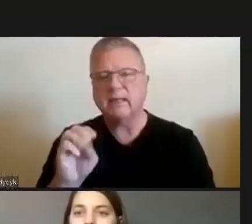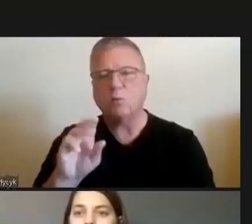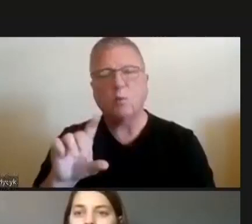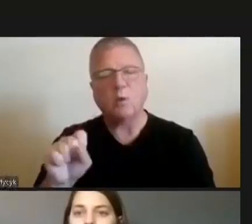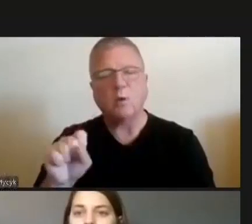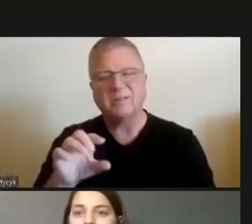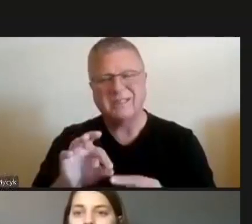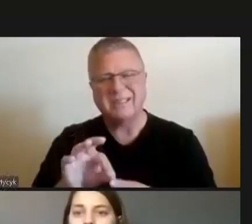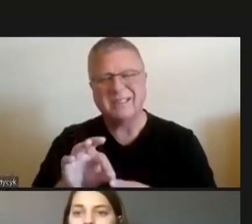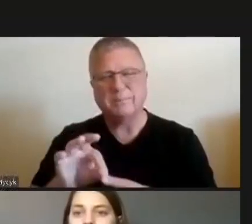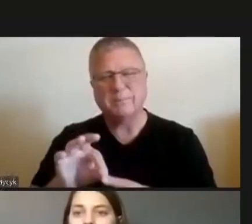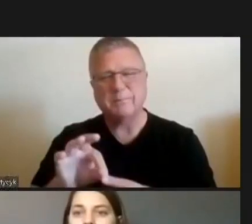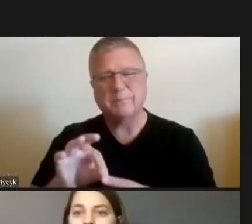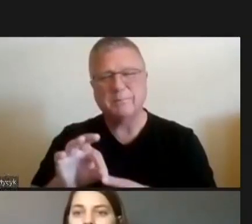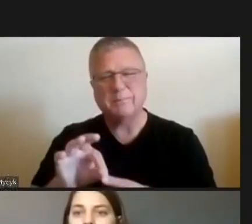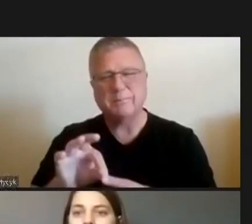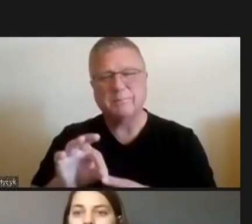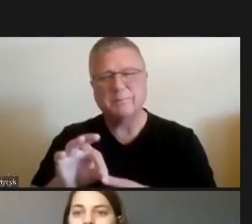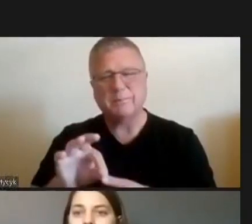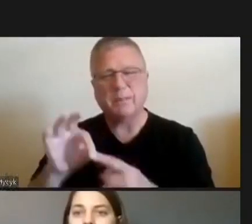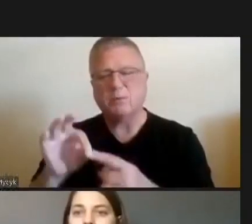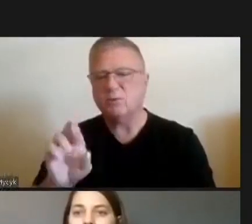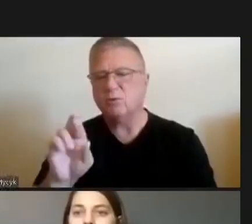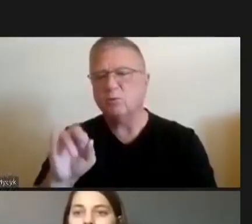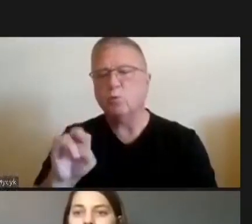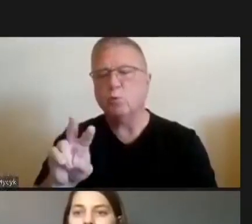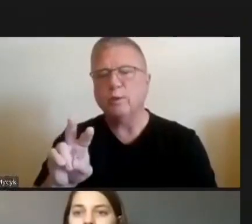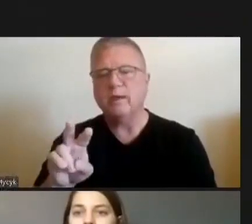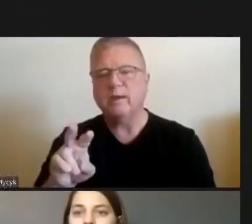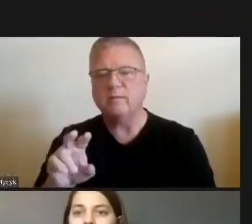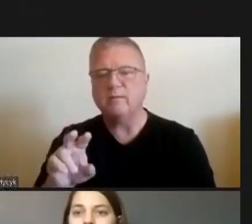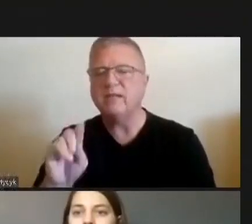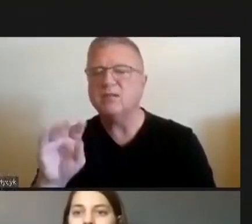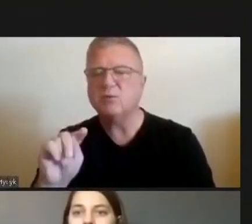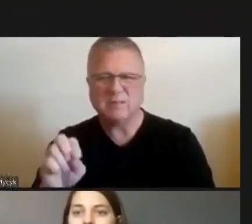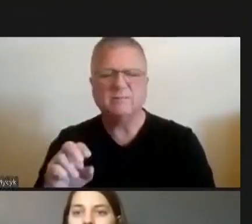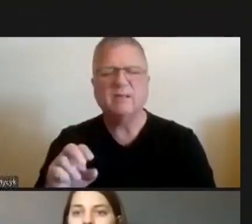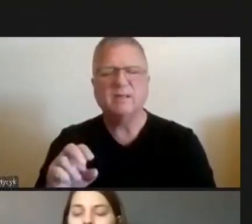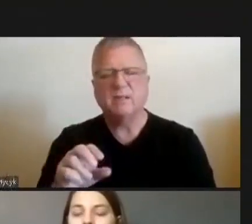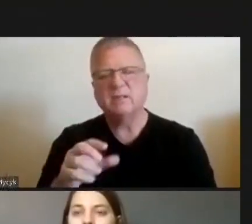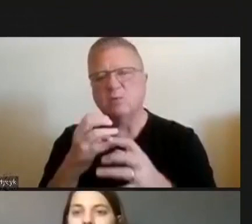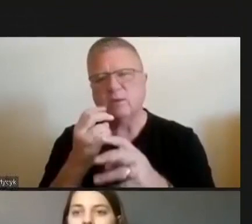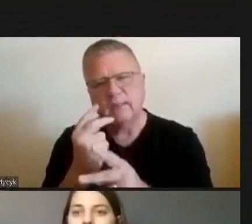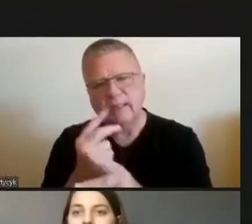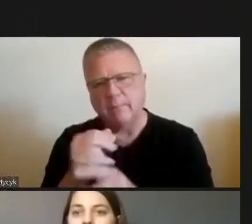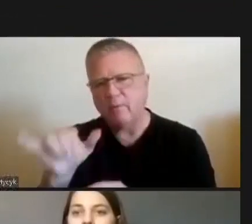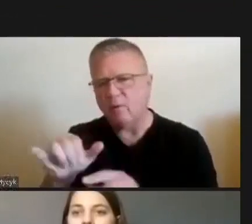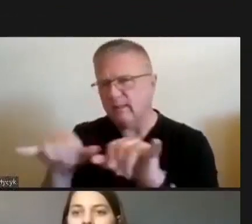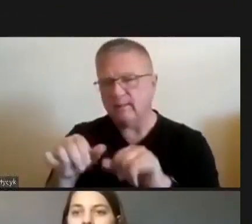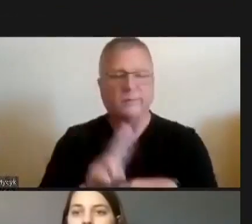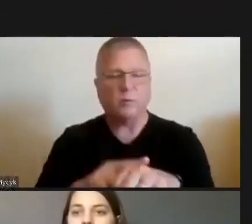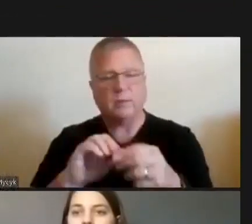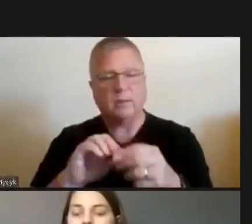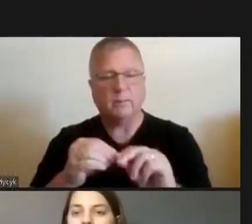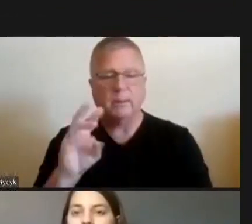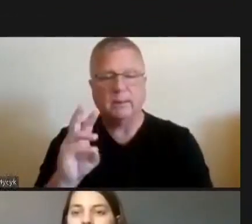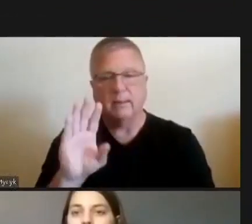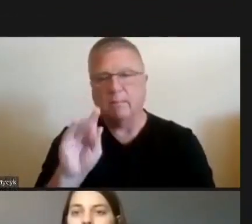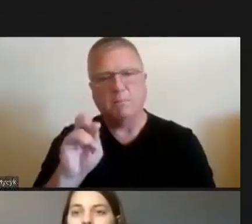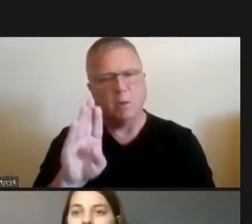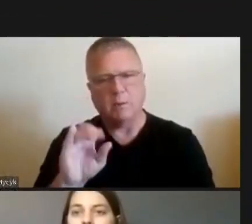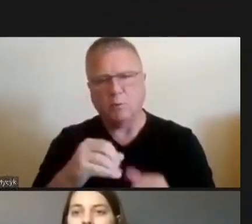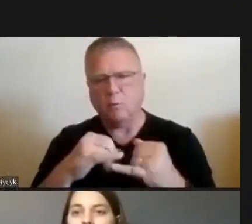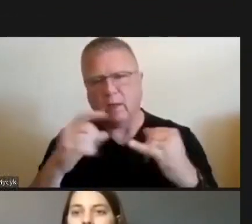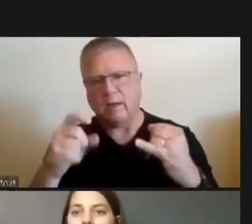to the RIV district. So we just made sure to preserve those standards. And then of course, number 6, barbed wire and razor edge wire,